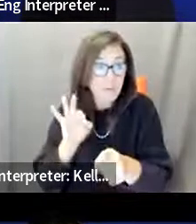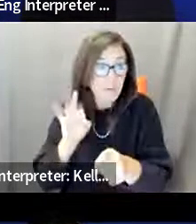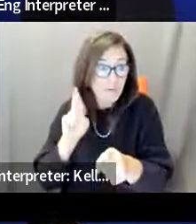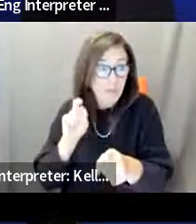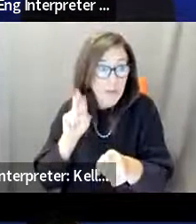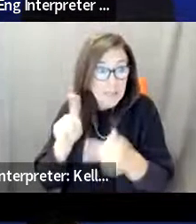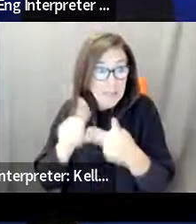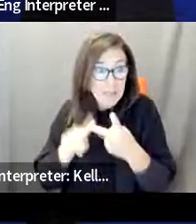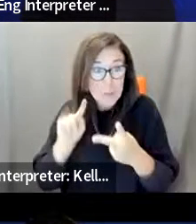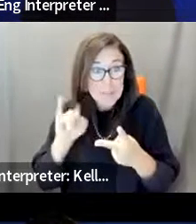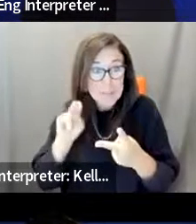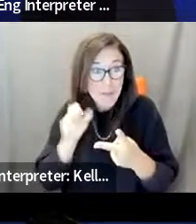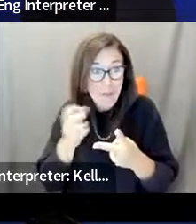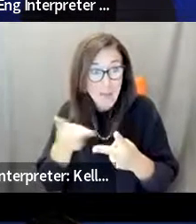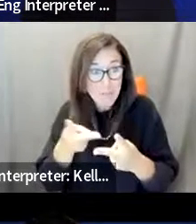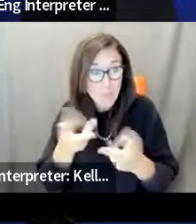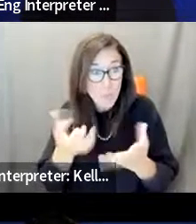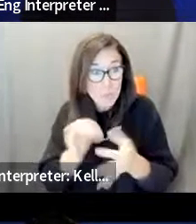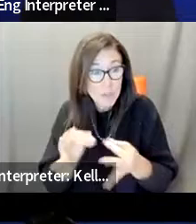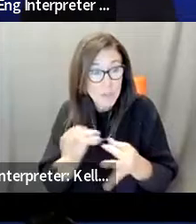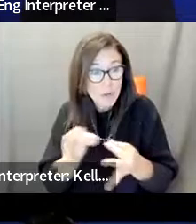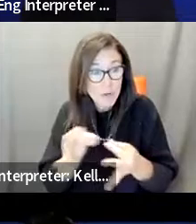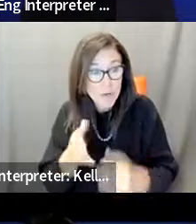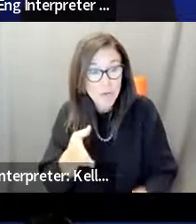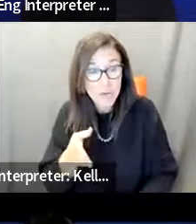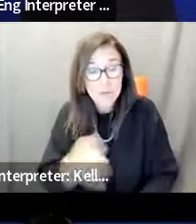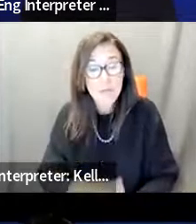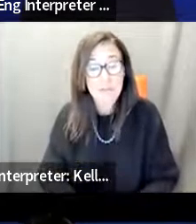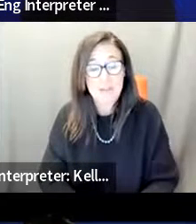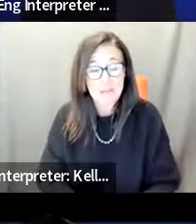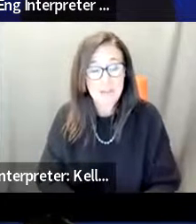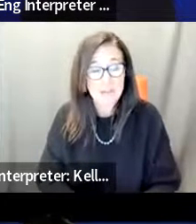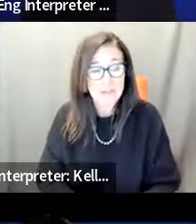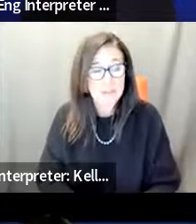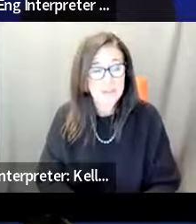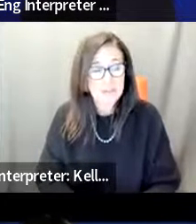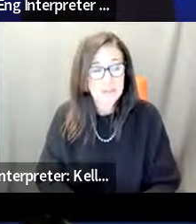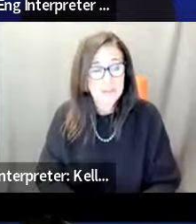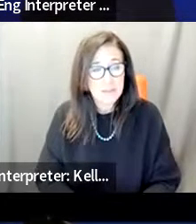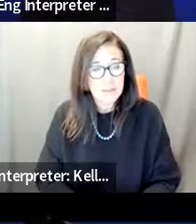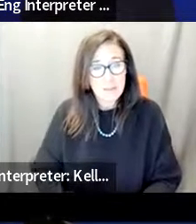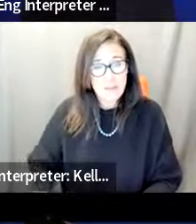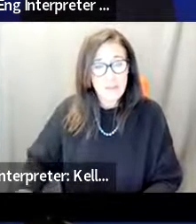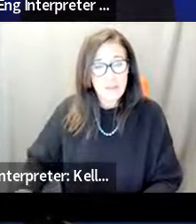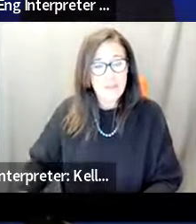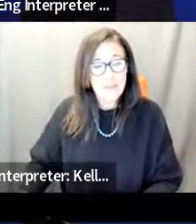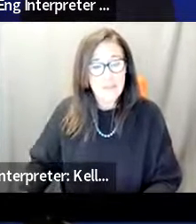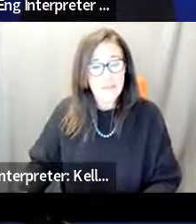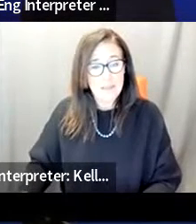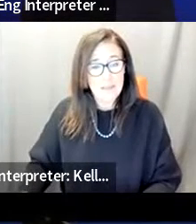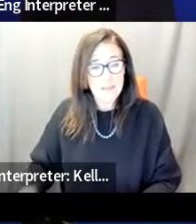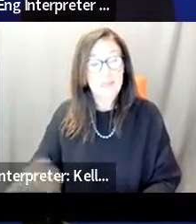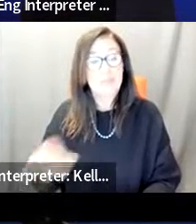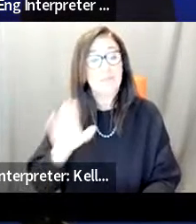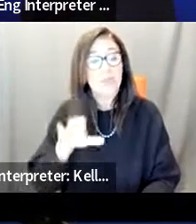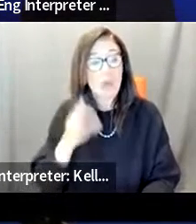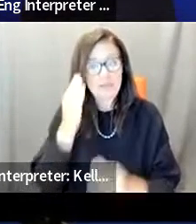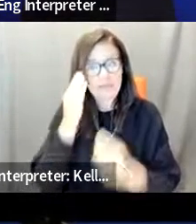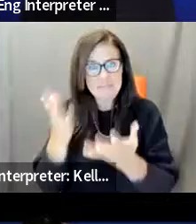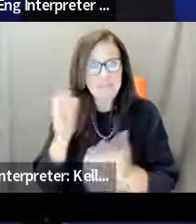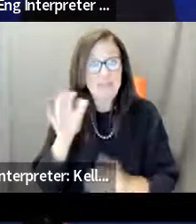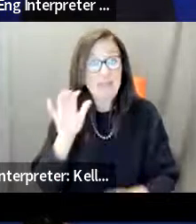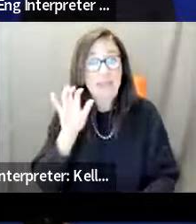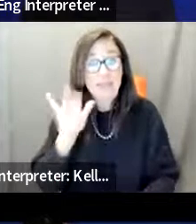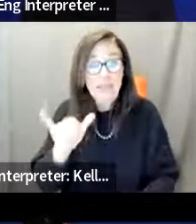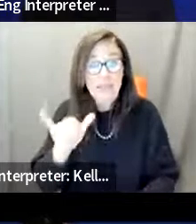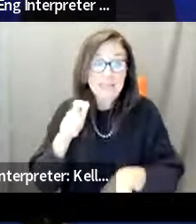anything you want to share? Yeah, Tina, go ahead. So just some tips. It's going to take preparation.